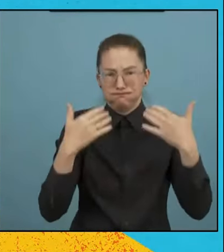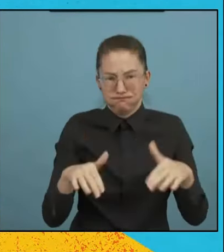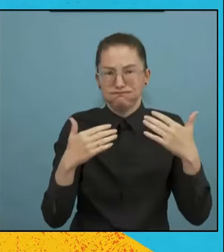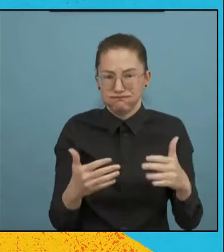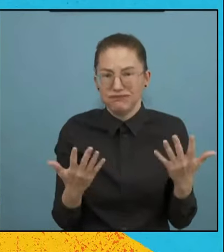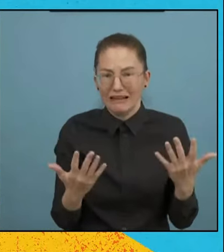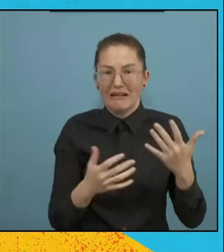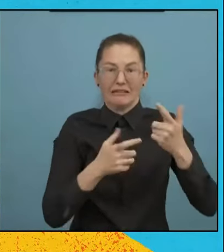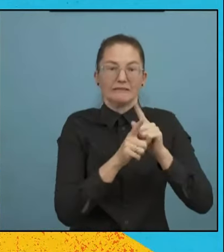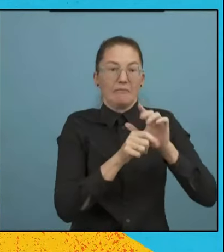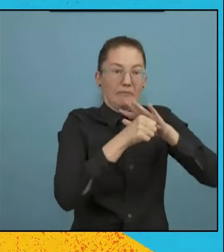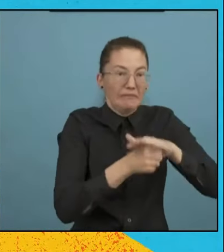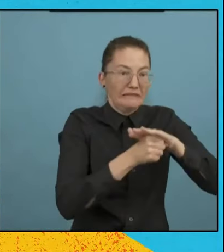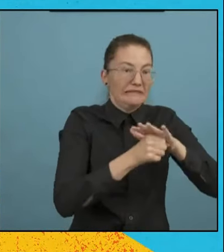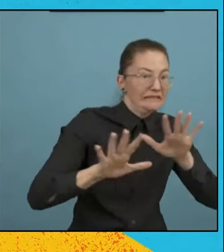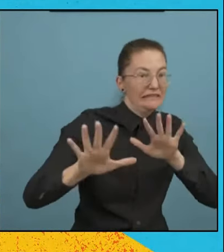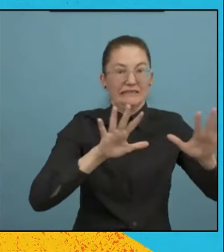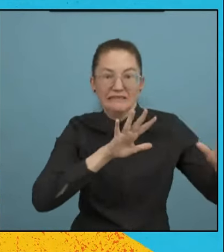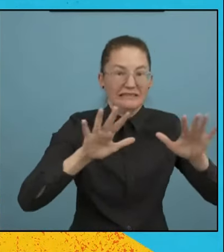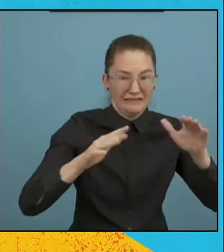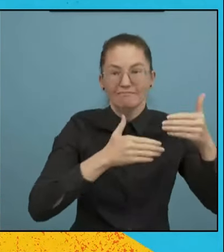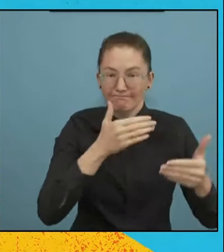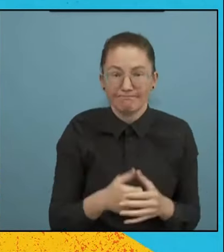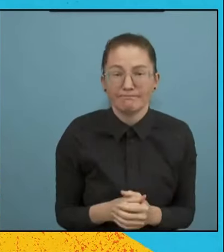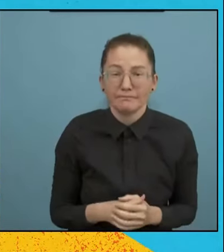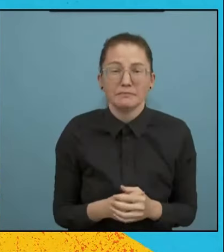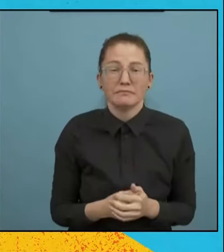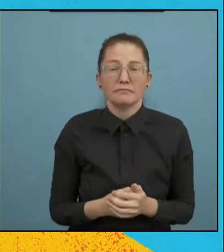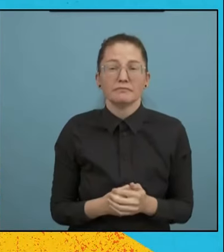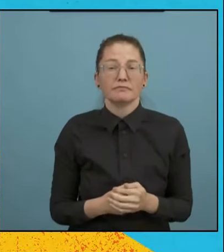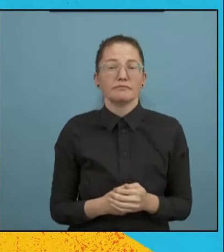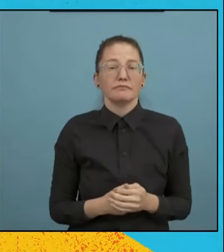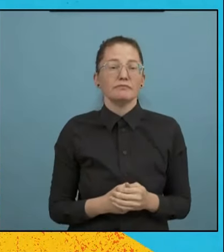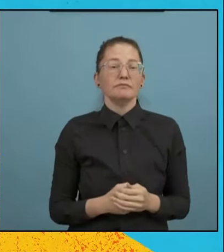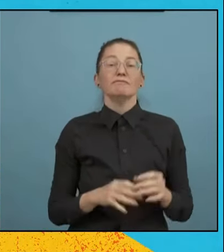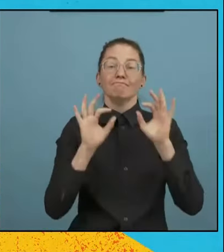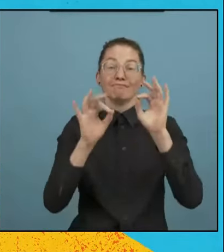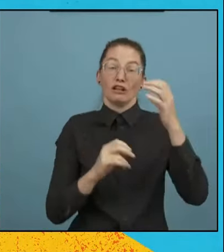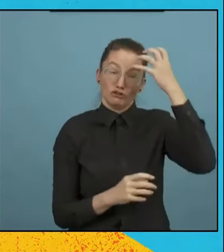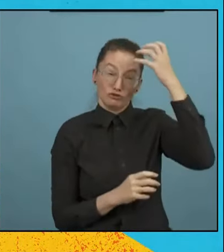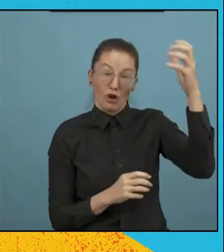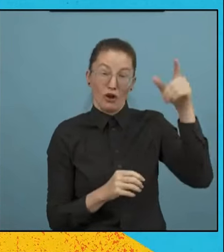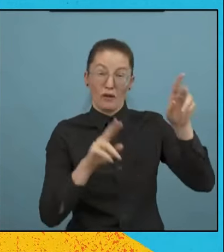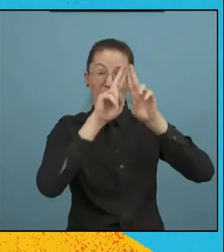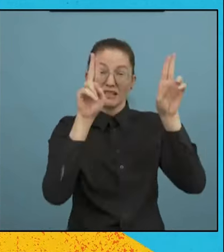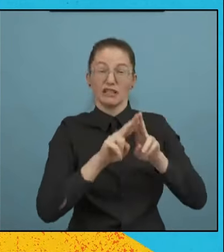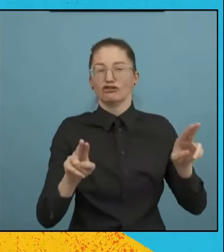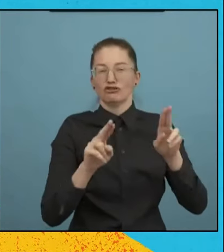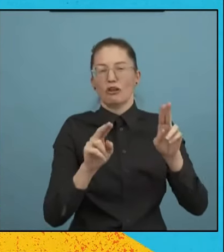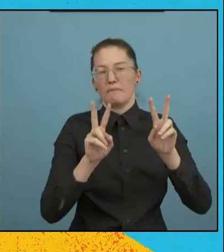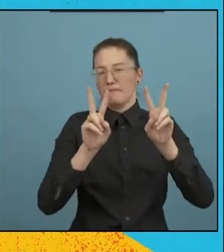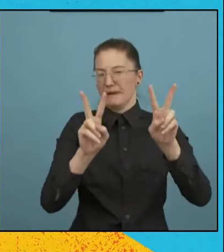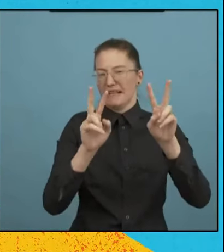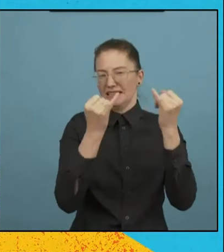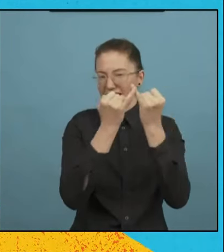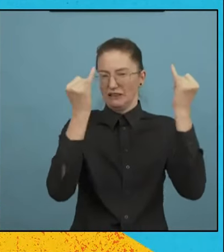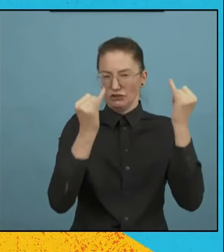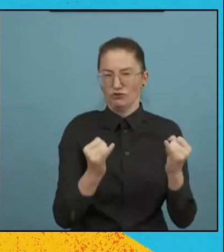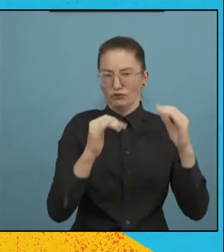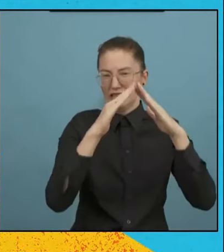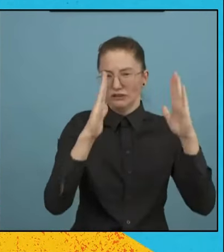argue we are, in fact, a challenge to those who want to distract from the realities on this planet. The development agenda is, in fact, a